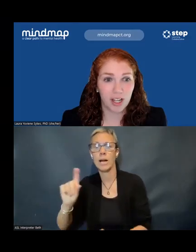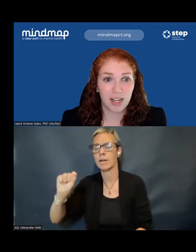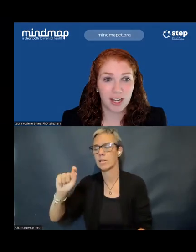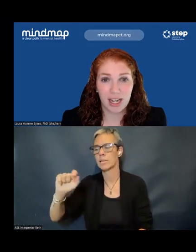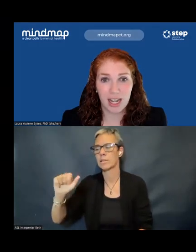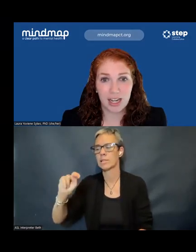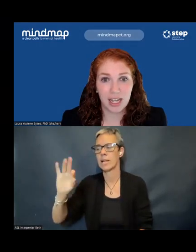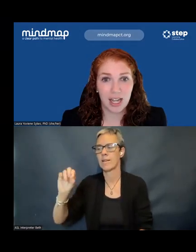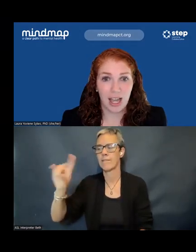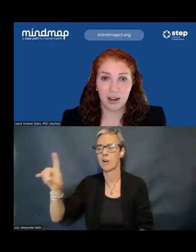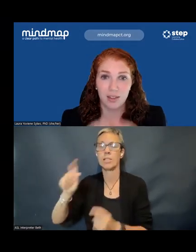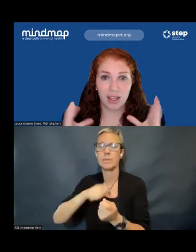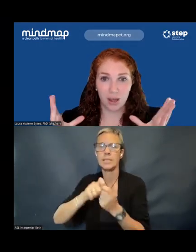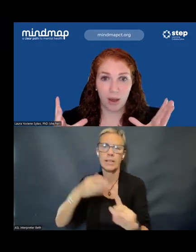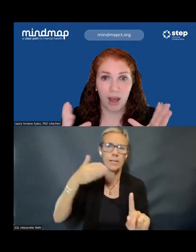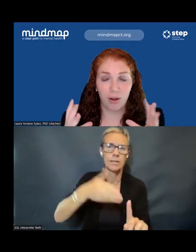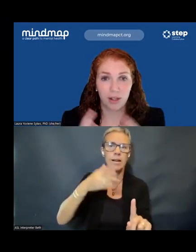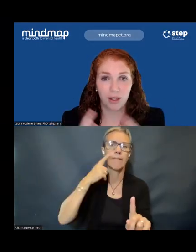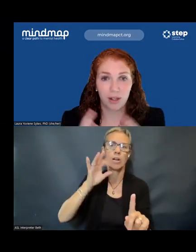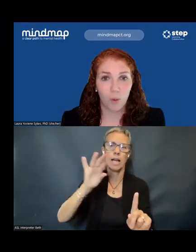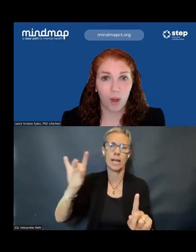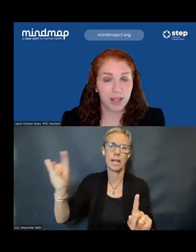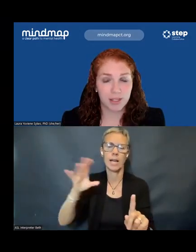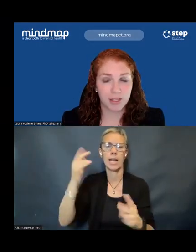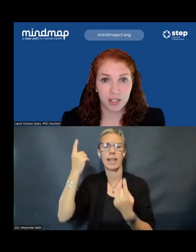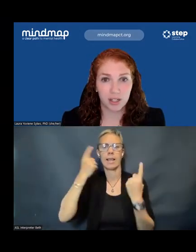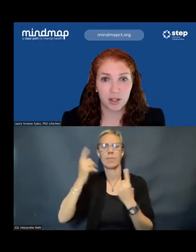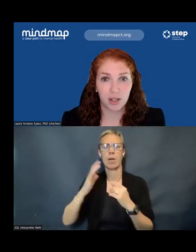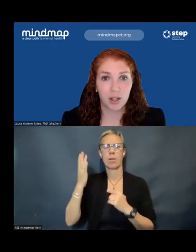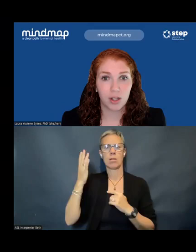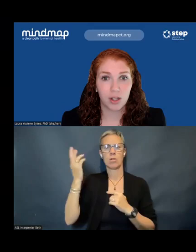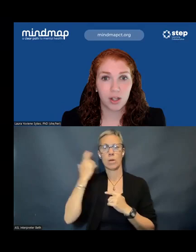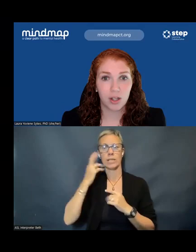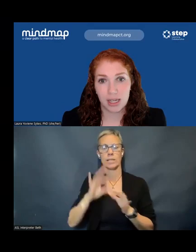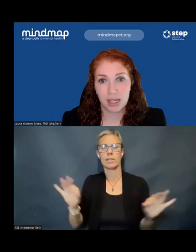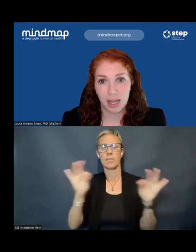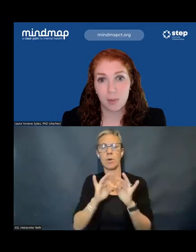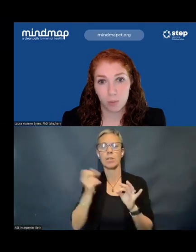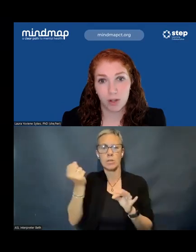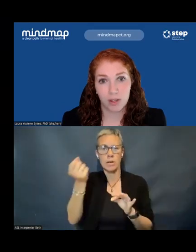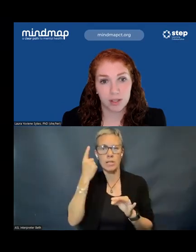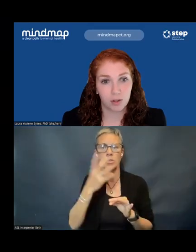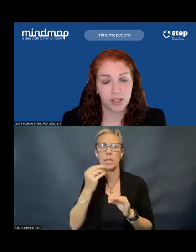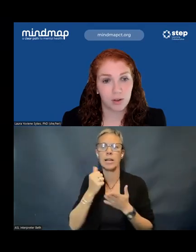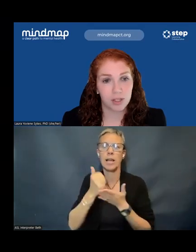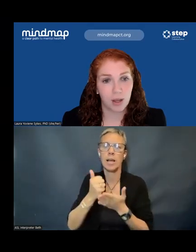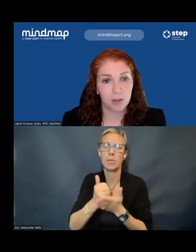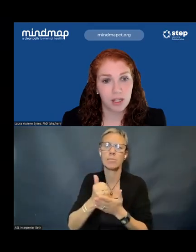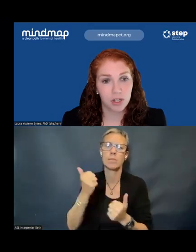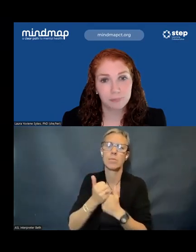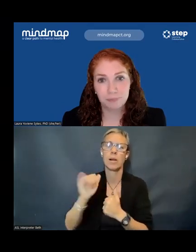for 988 and thinking about how to, why it's important to understand and help support this early